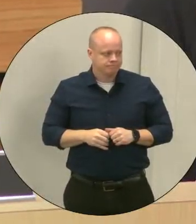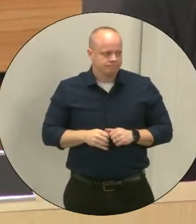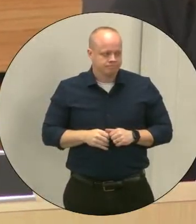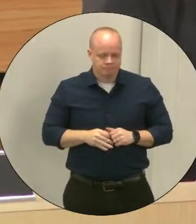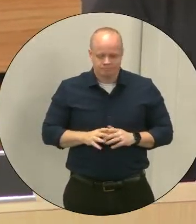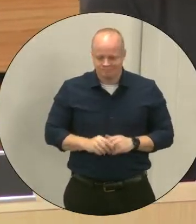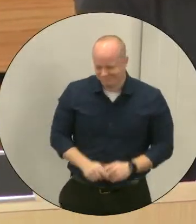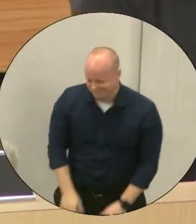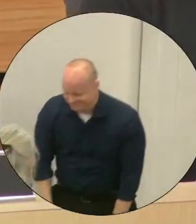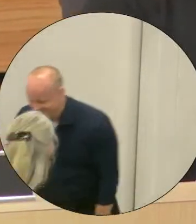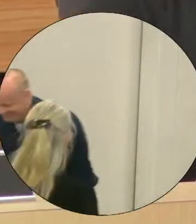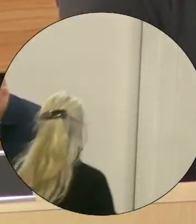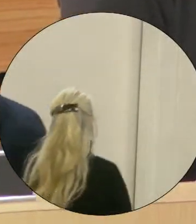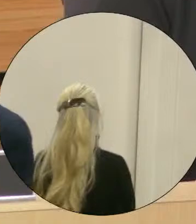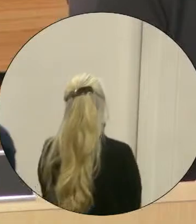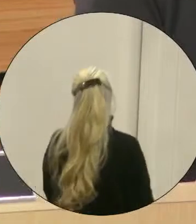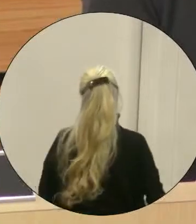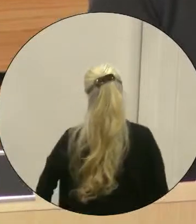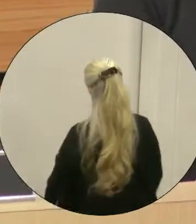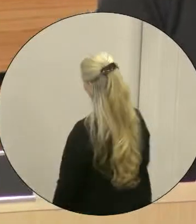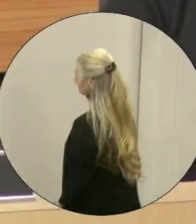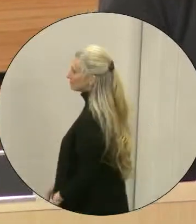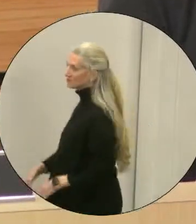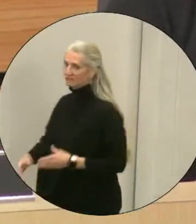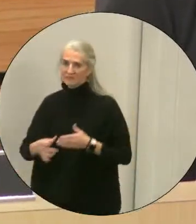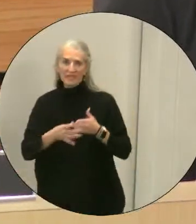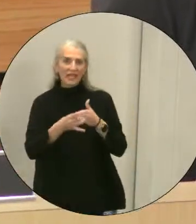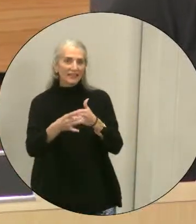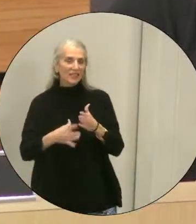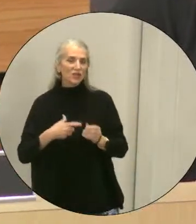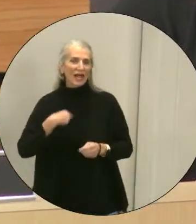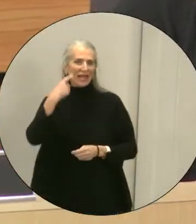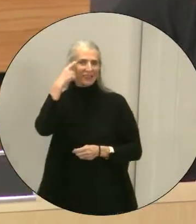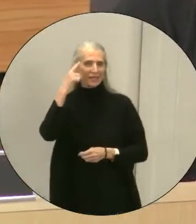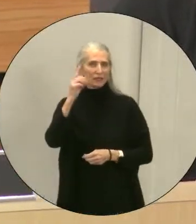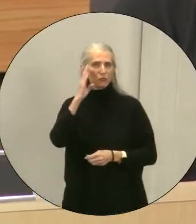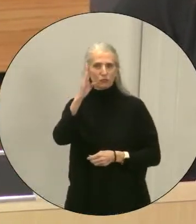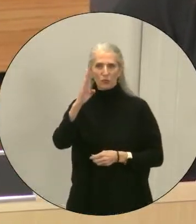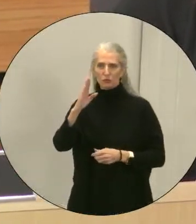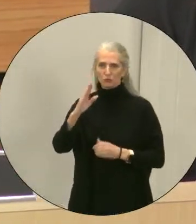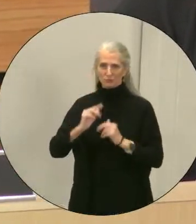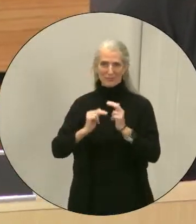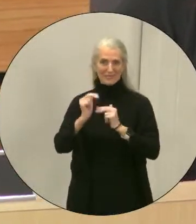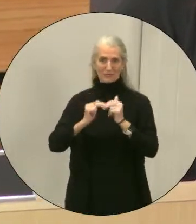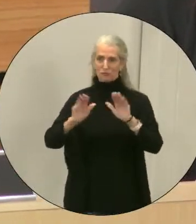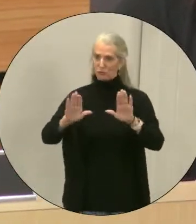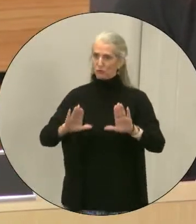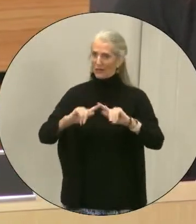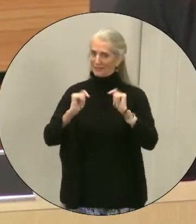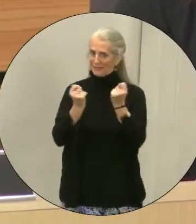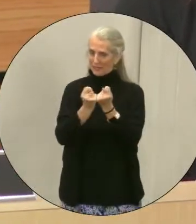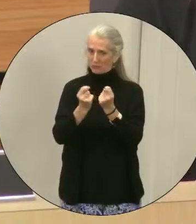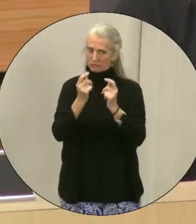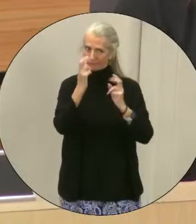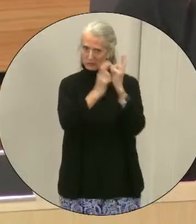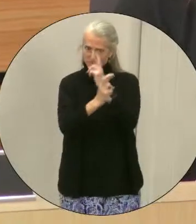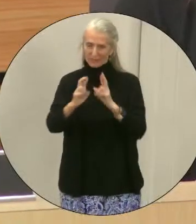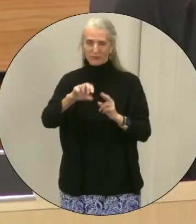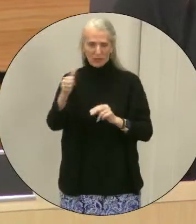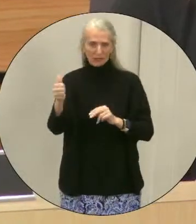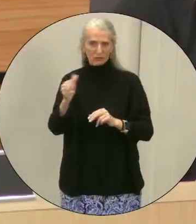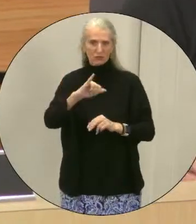The leader that I think is going to go ahead and build a great team, with all respect to everybody else, is going to be Joni